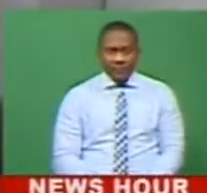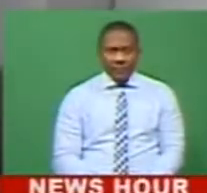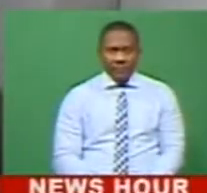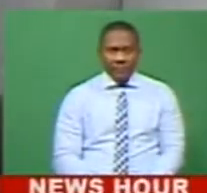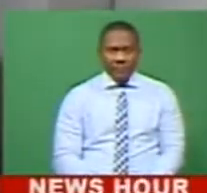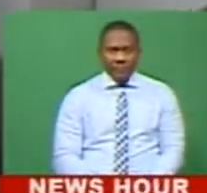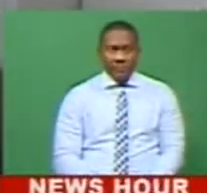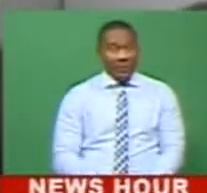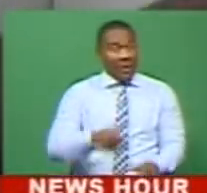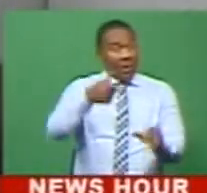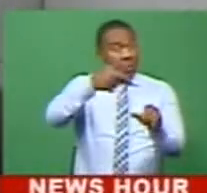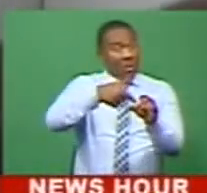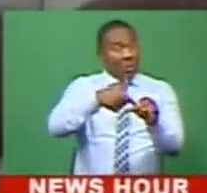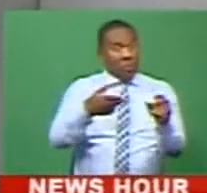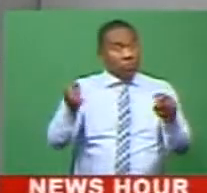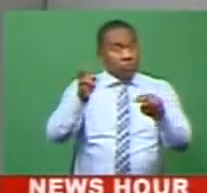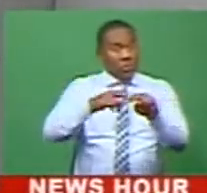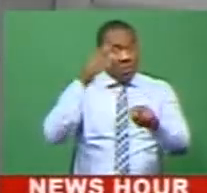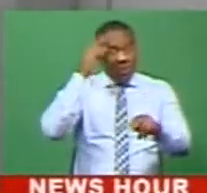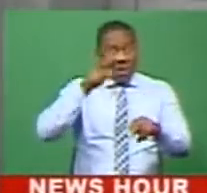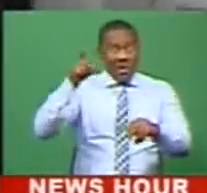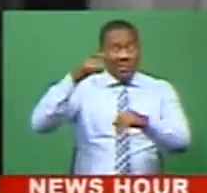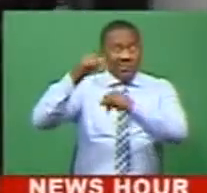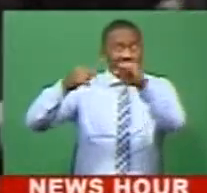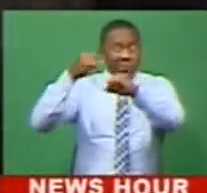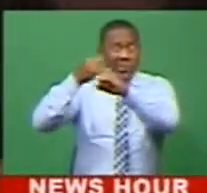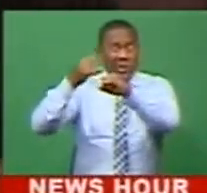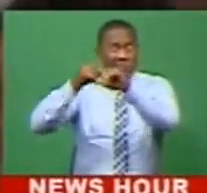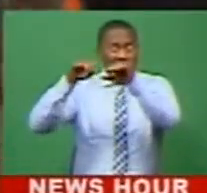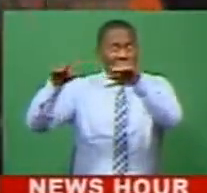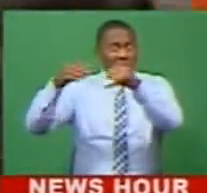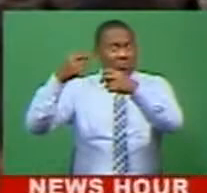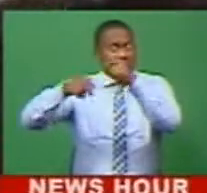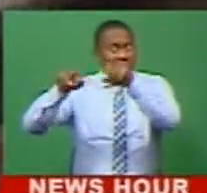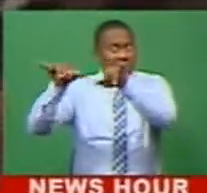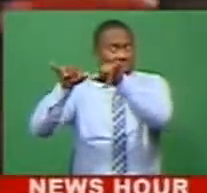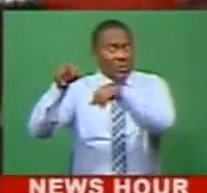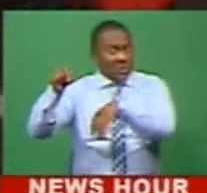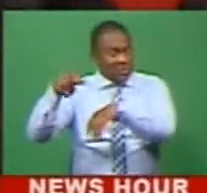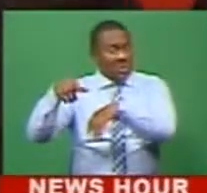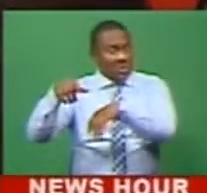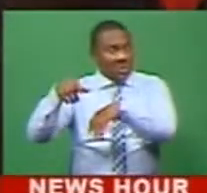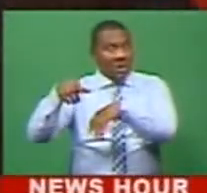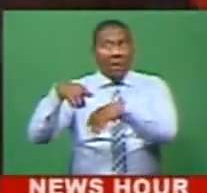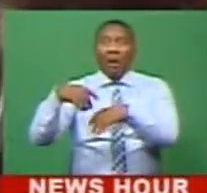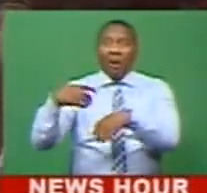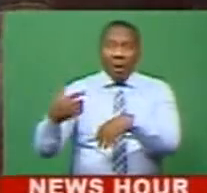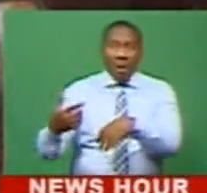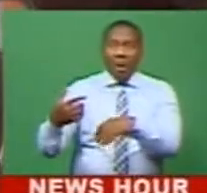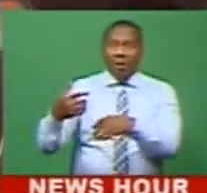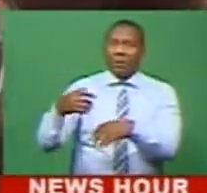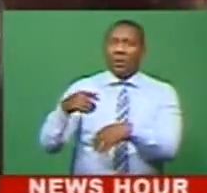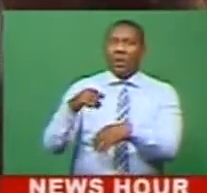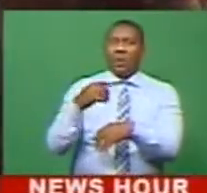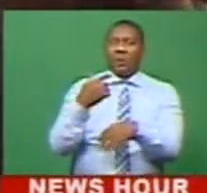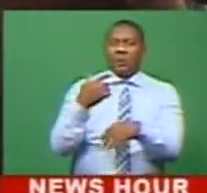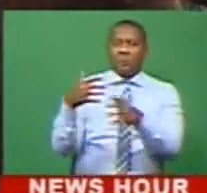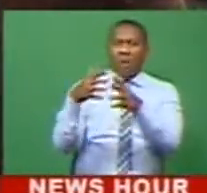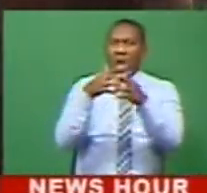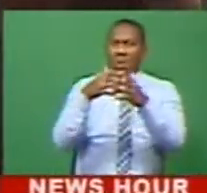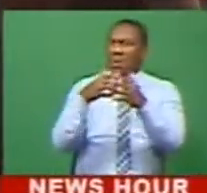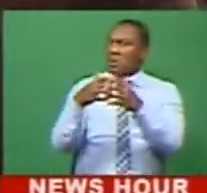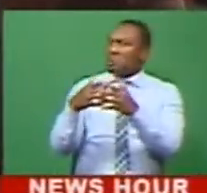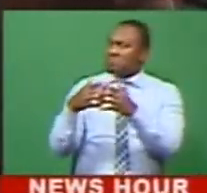Have been increasing due to international instability, particularly sanctions reinstated on Iran by the United States. In